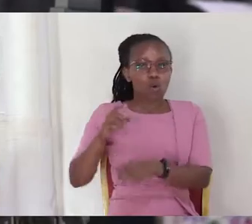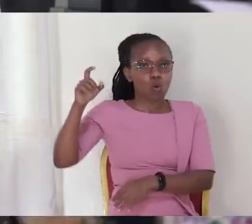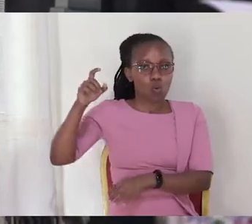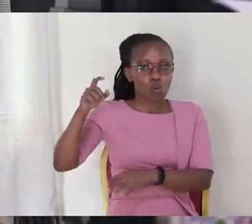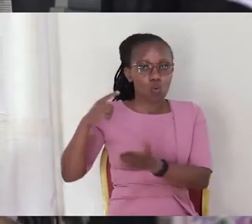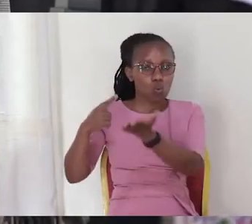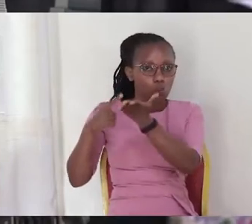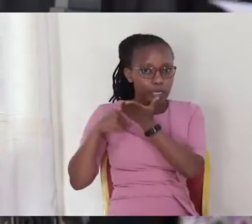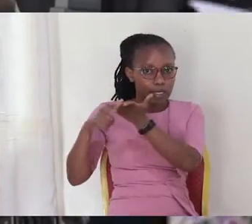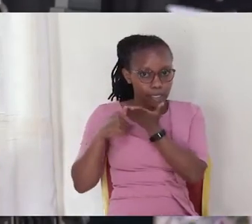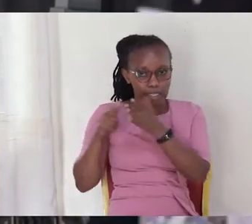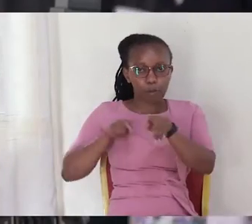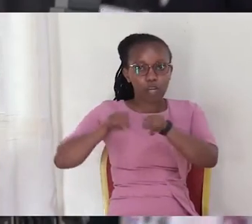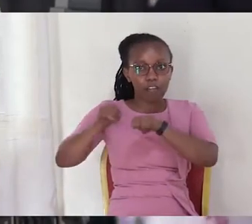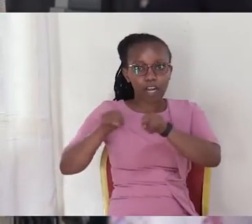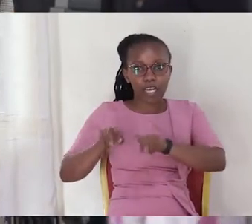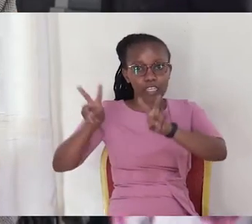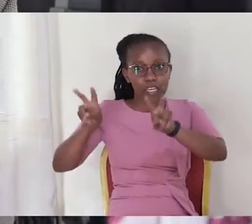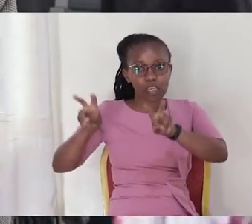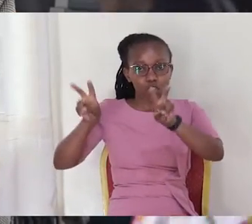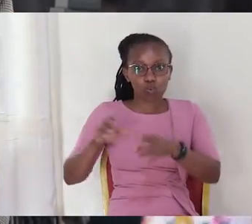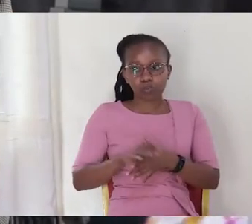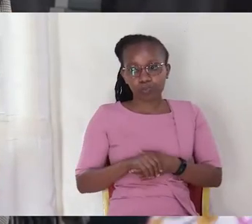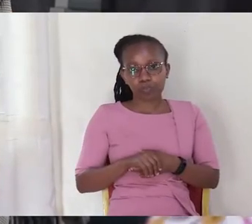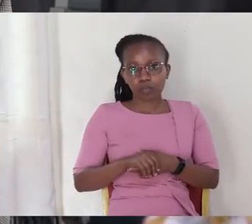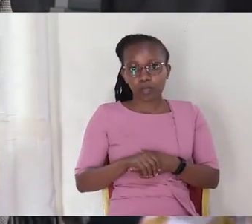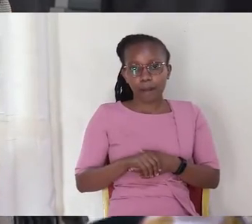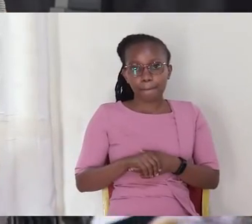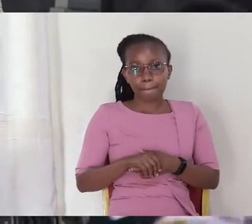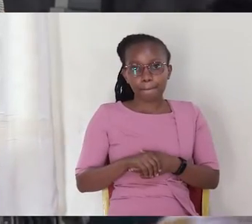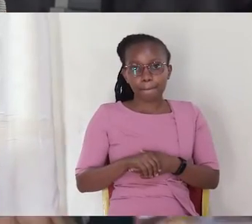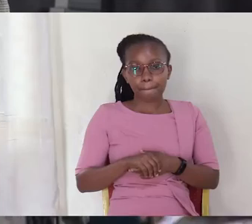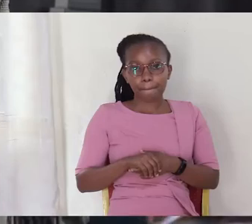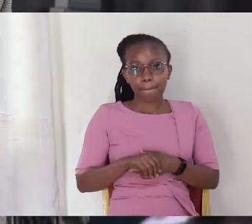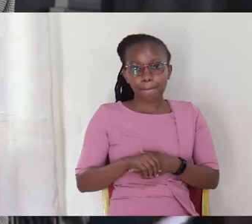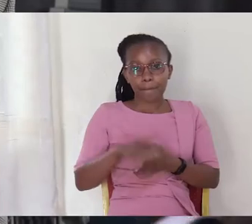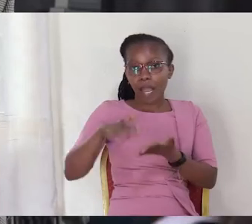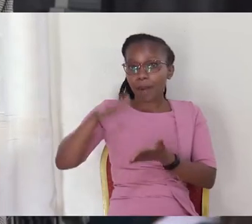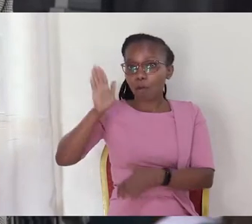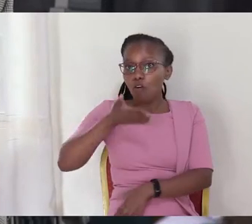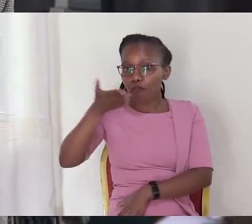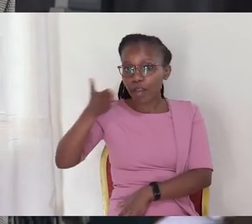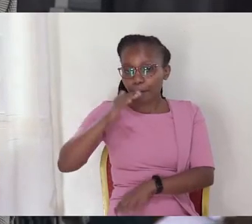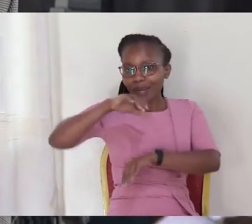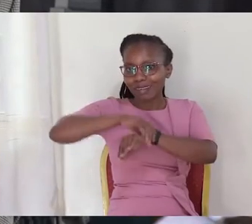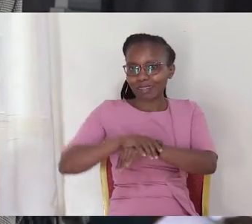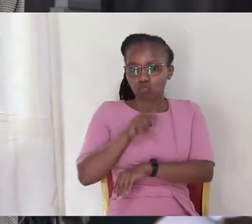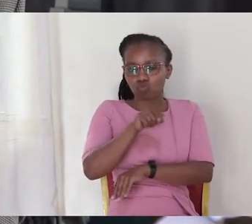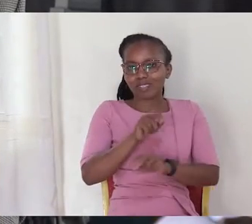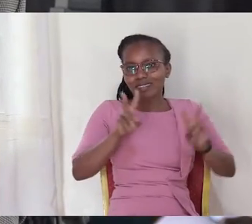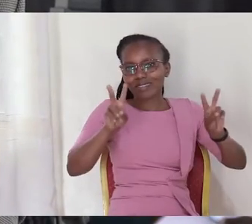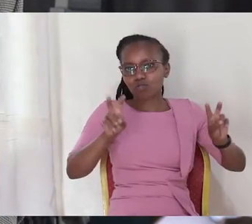about emerging governance issues. So that is also other space we need to take advantage of, so that there's also more response to these kind of